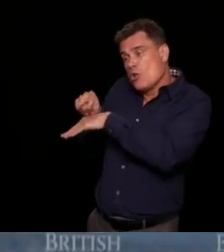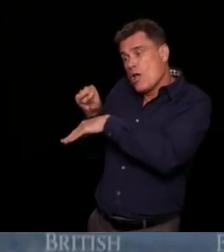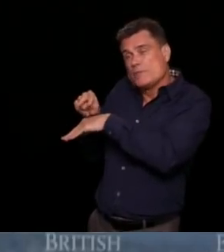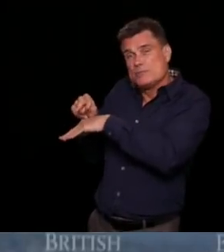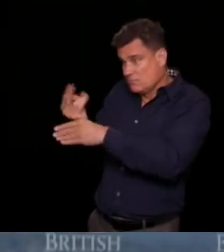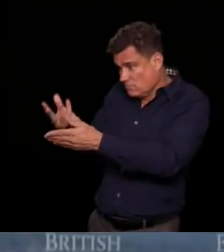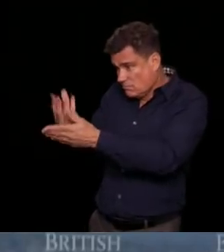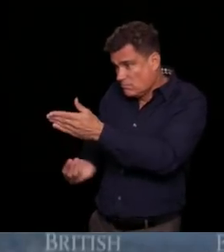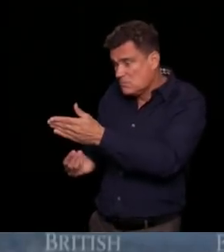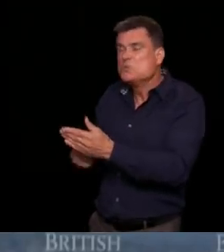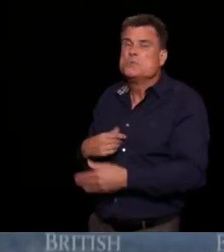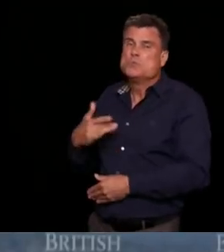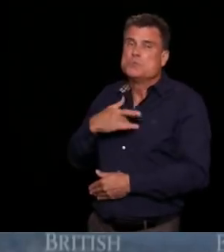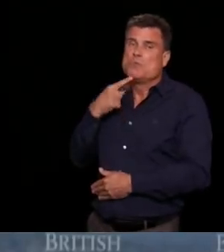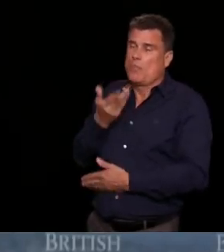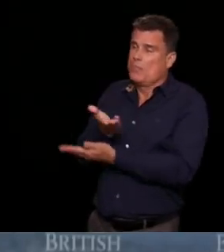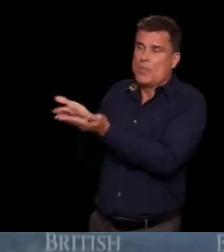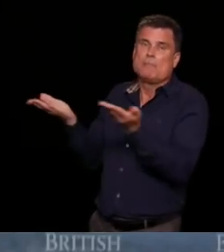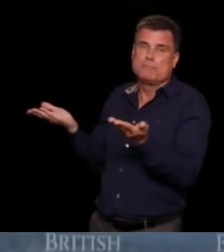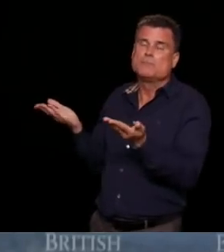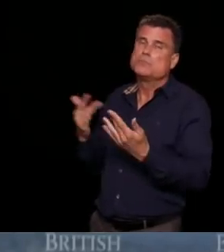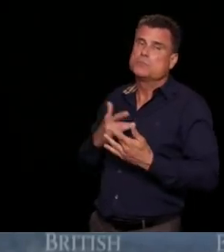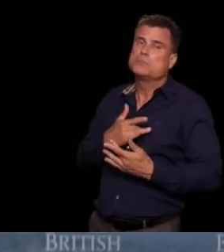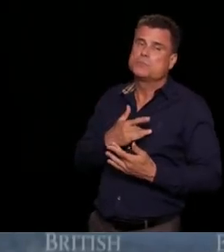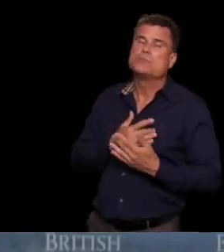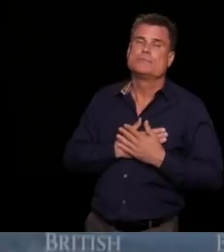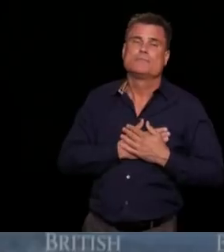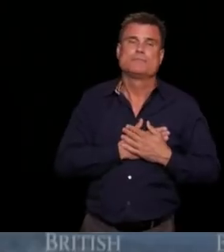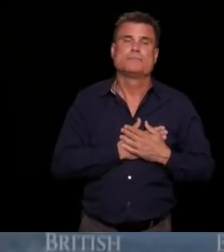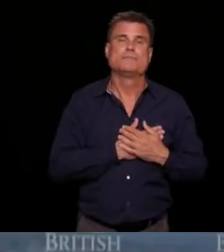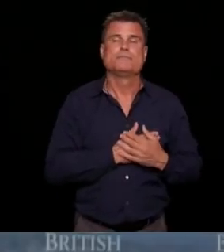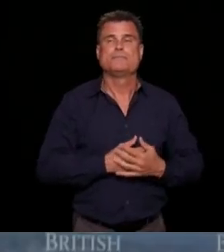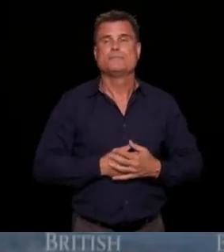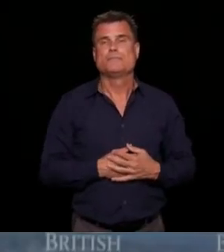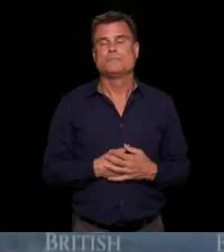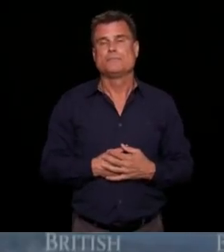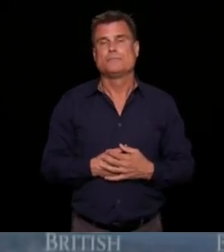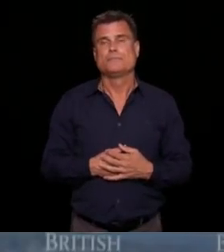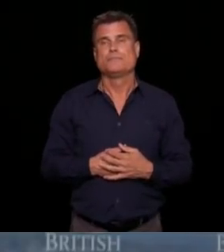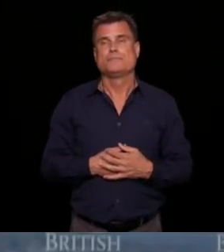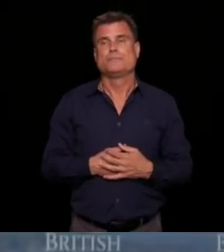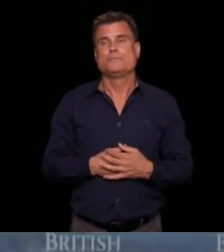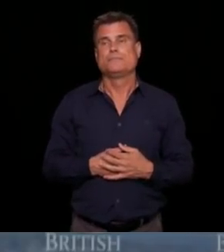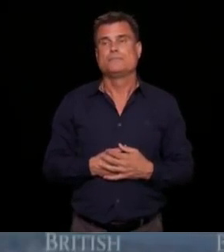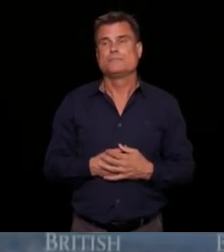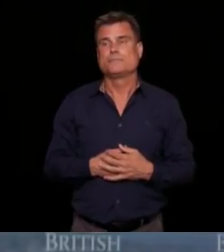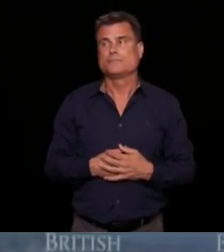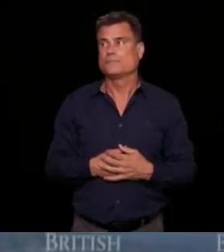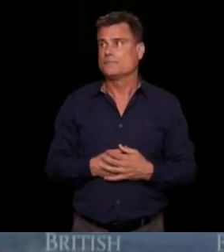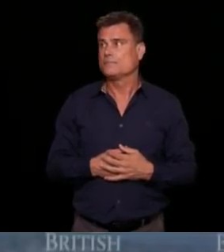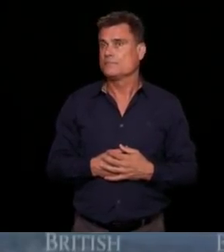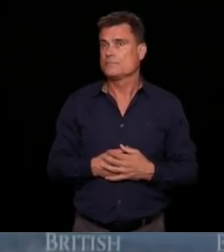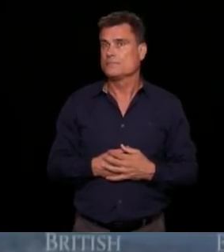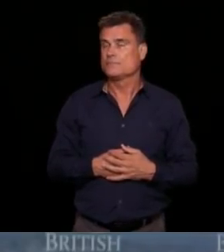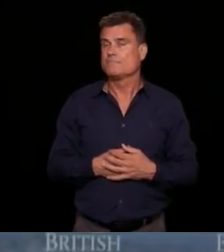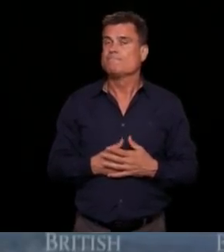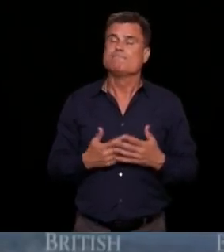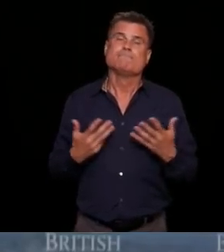last 24 hours from COVID-19 in care in Fraser Health. We know what a